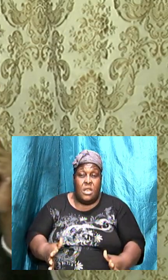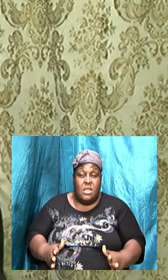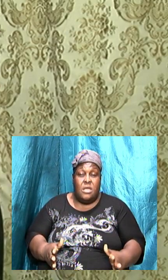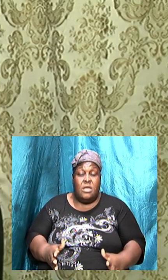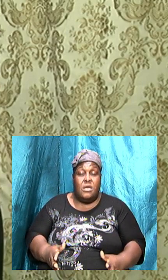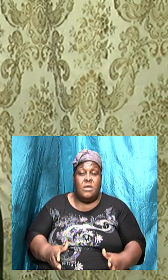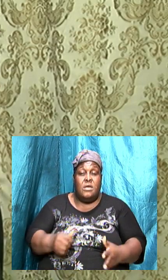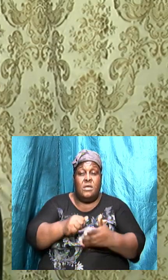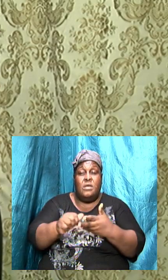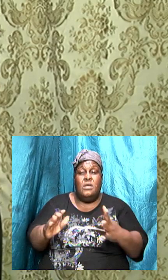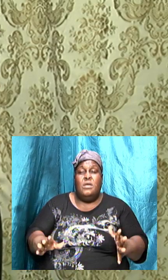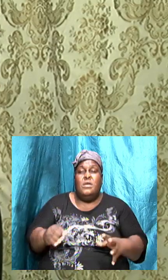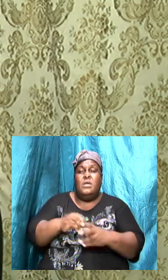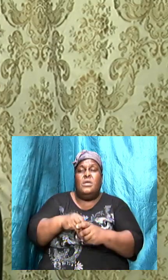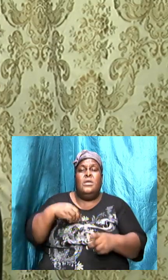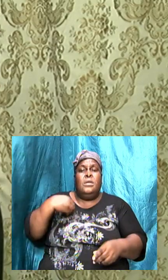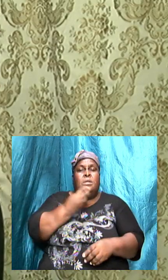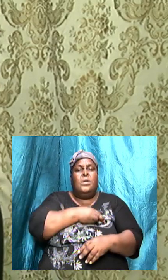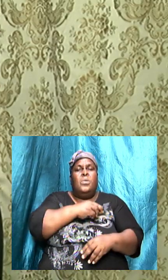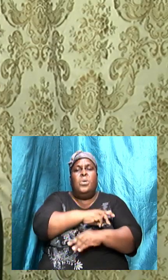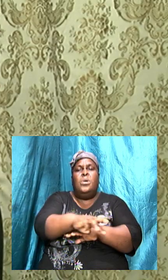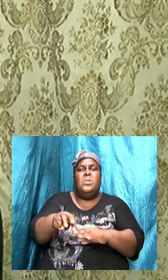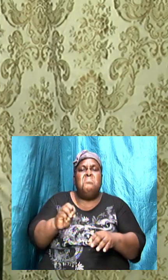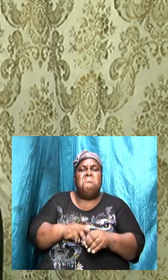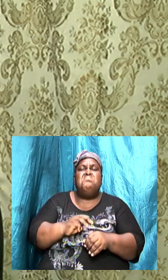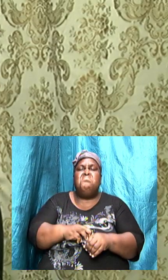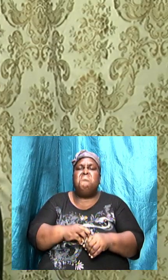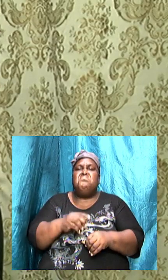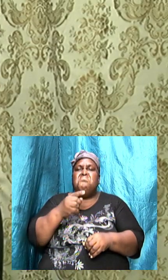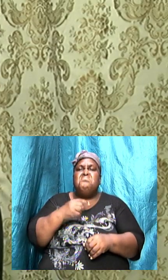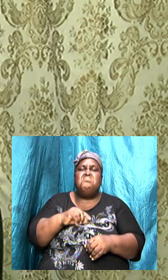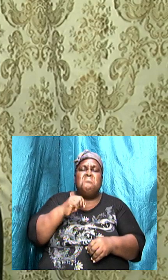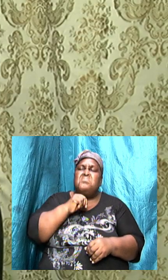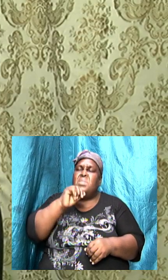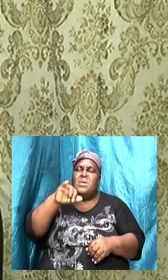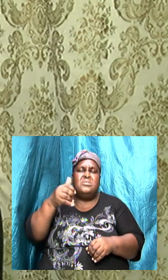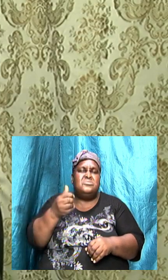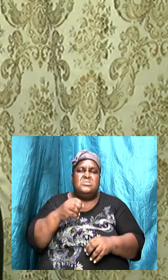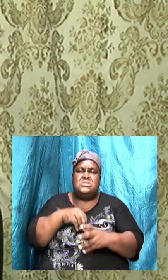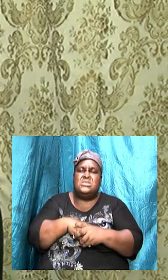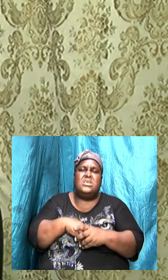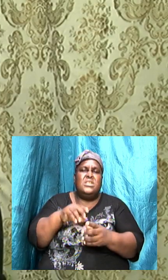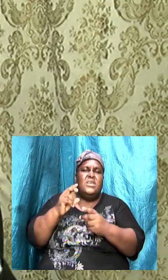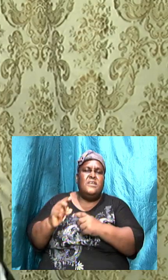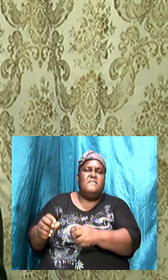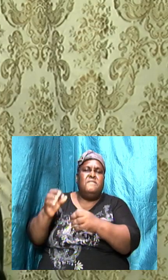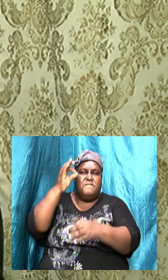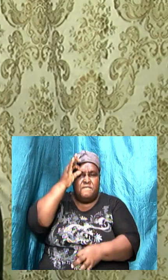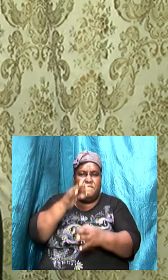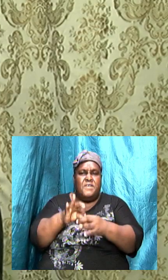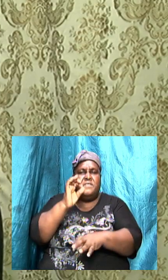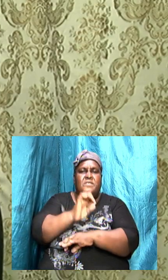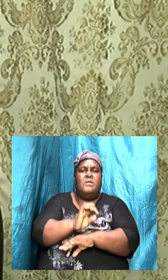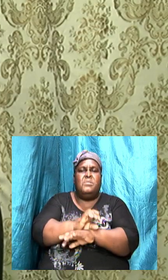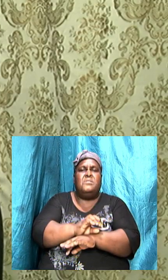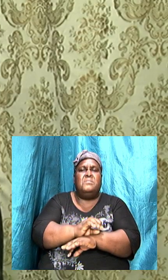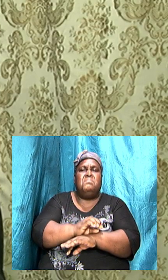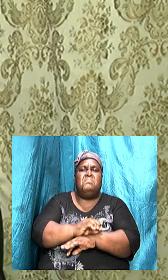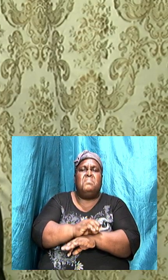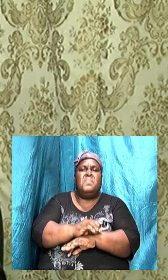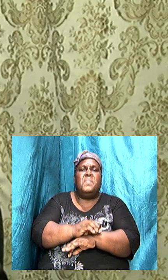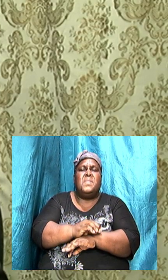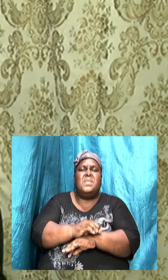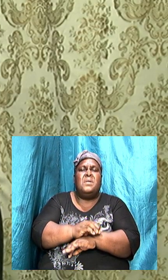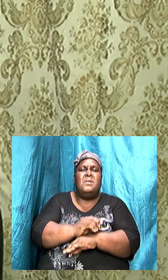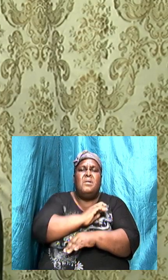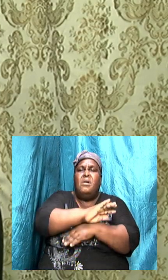our ministry, not just in Faith Chapel here, but in the ministry right across. Faith